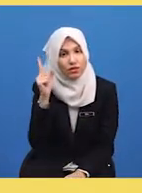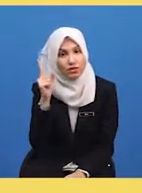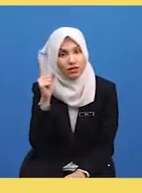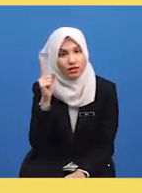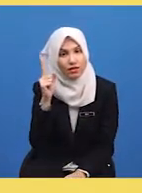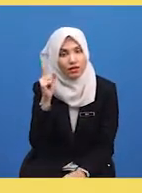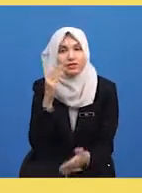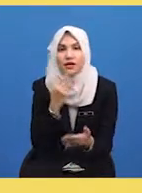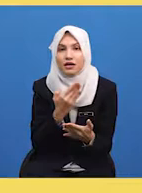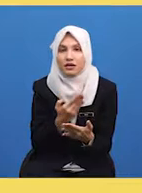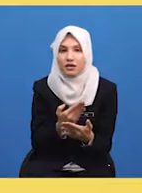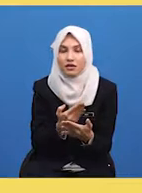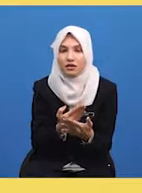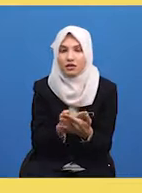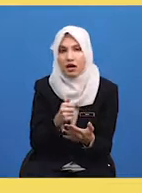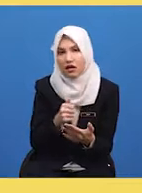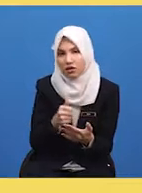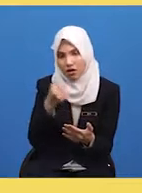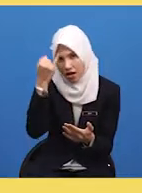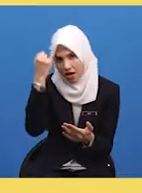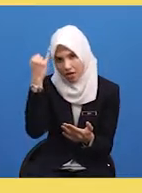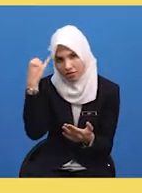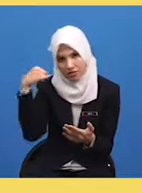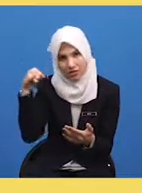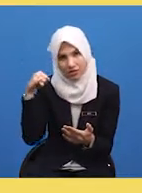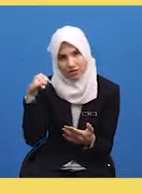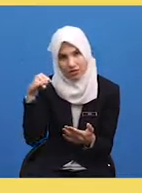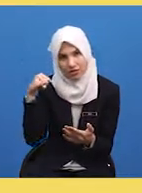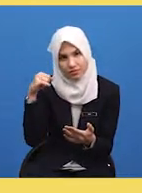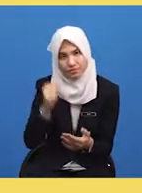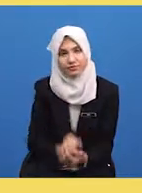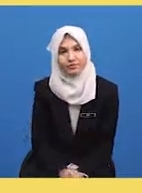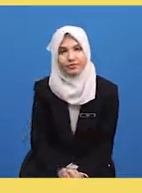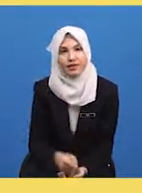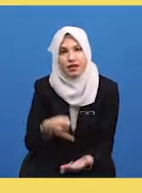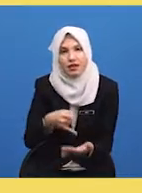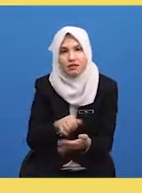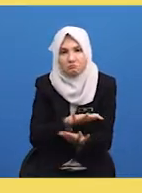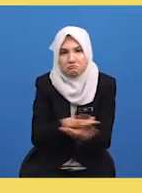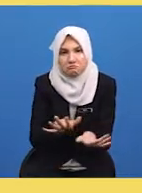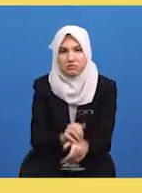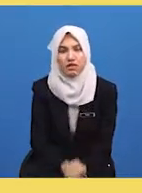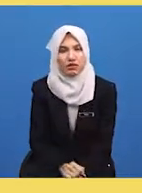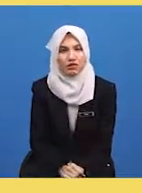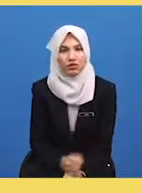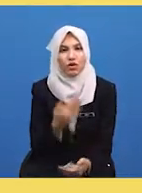a good idea too? It's or it isn't a good idea